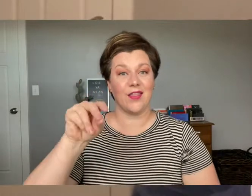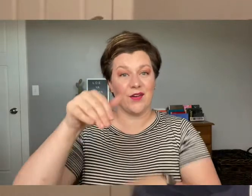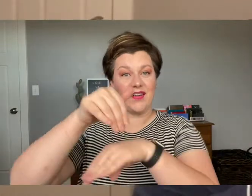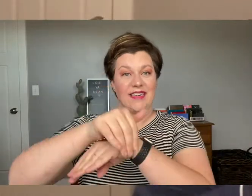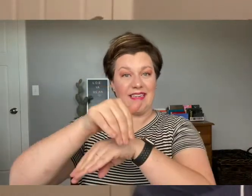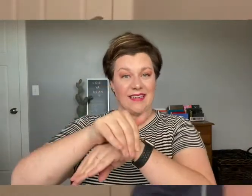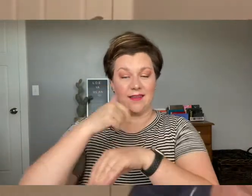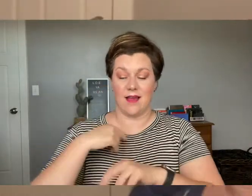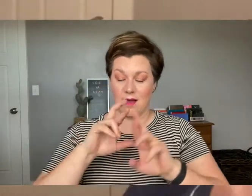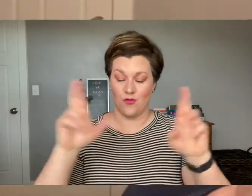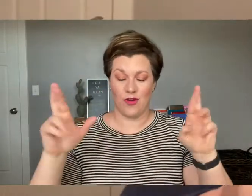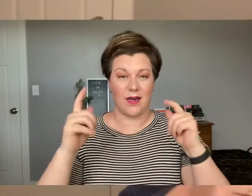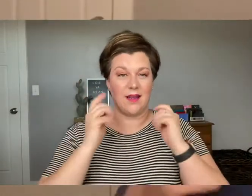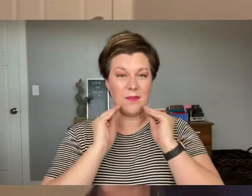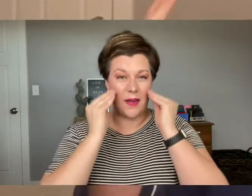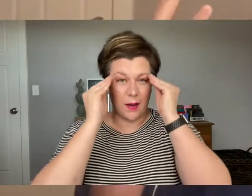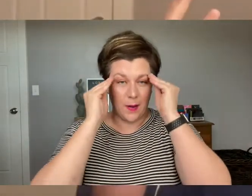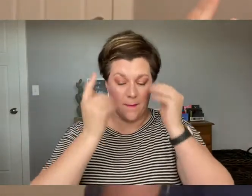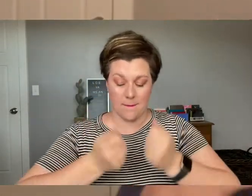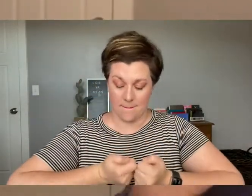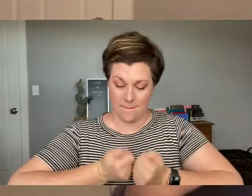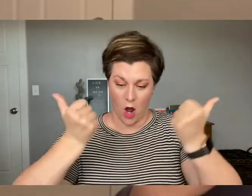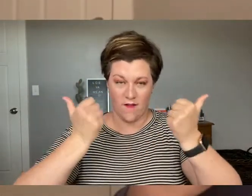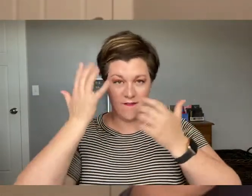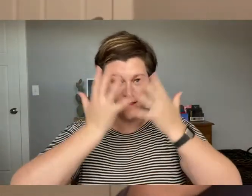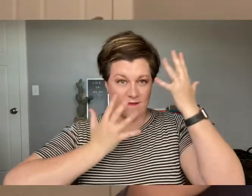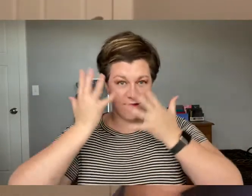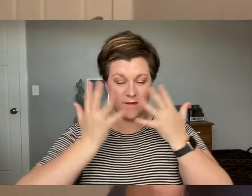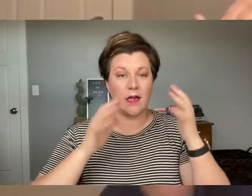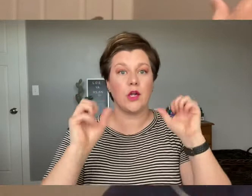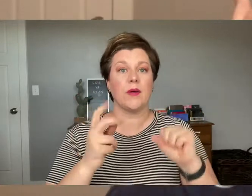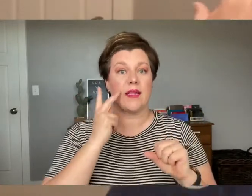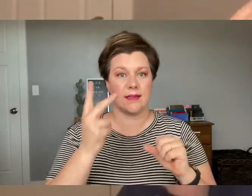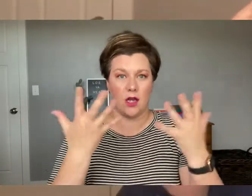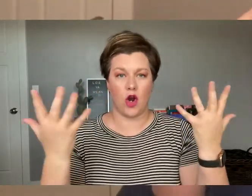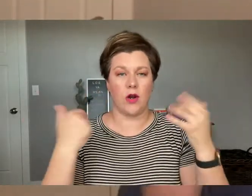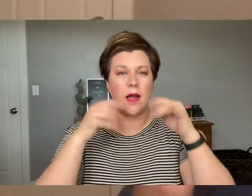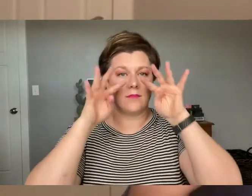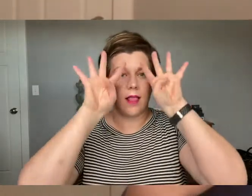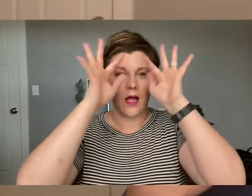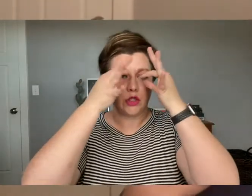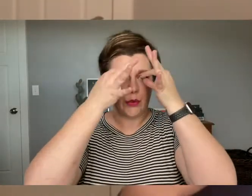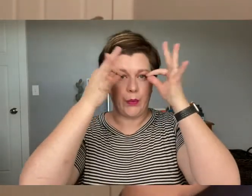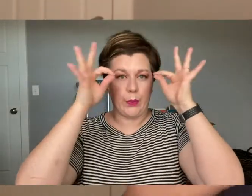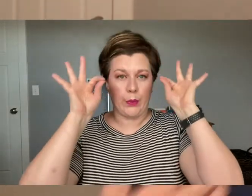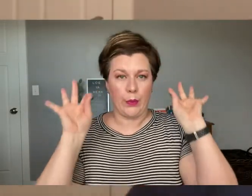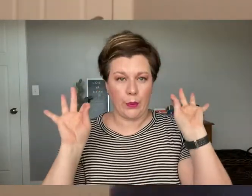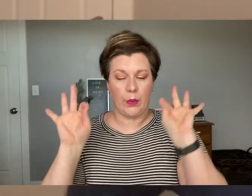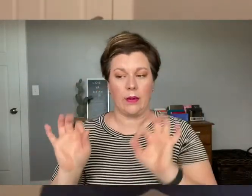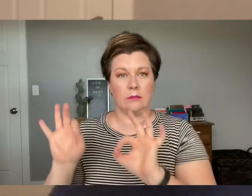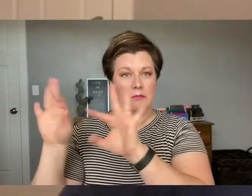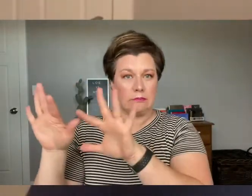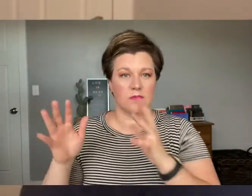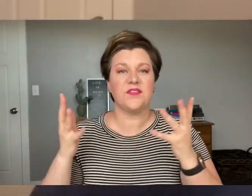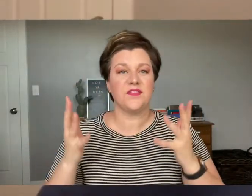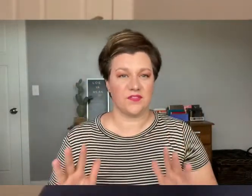is 9:30 p.m. I am ready to get this makeup off. As you can see, I have already taken my lashes off. I did have